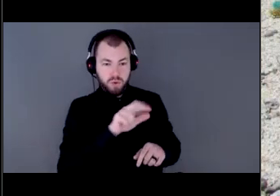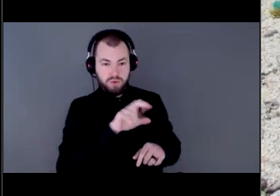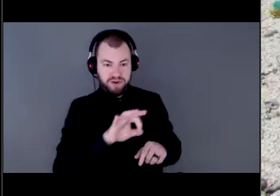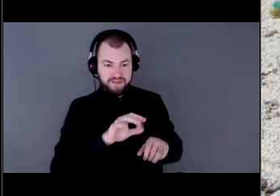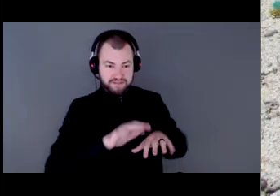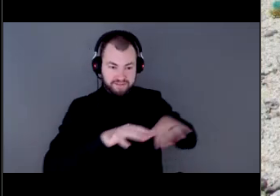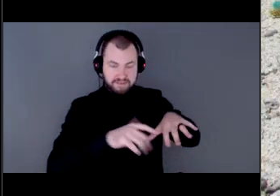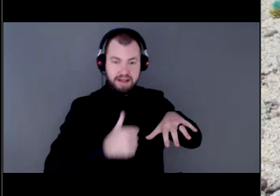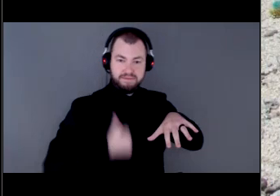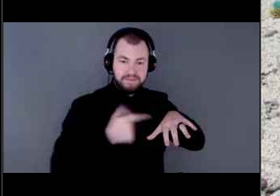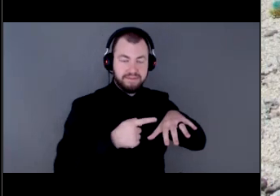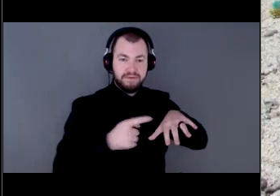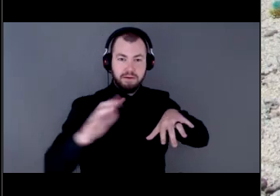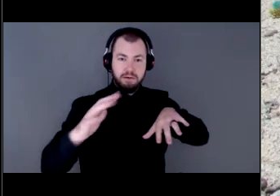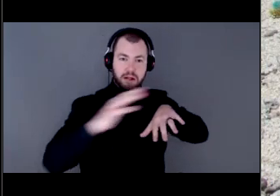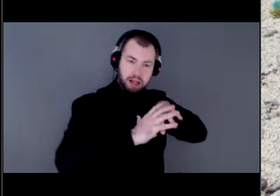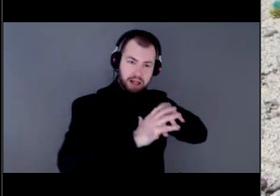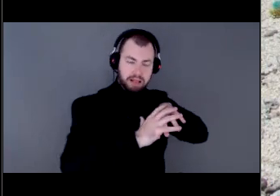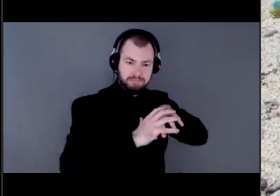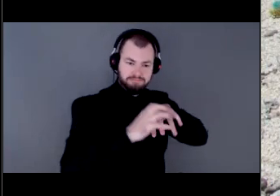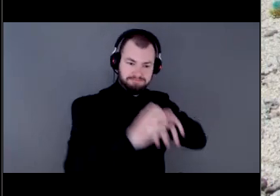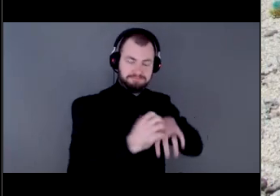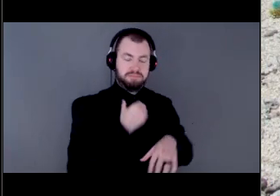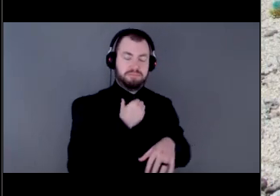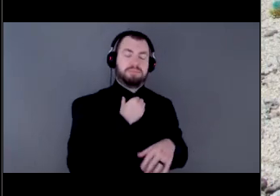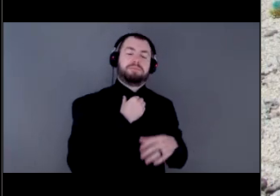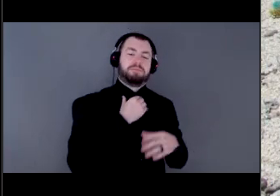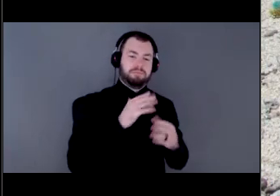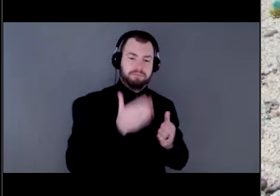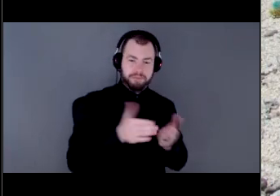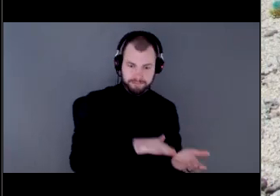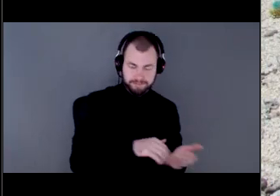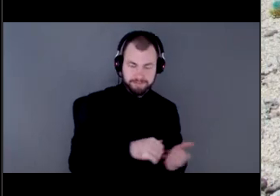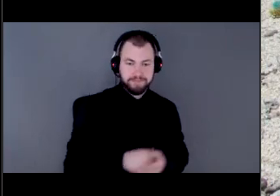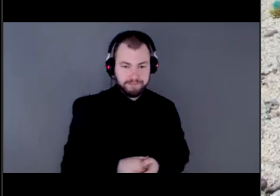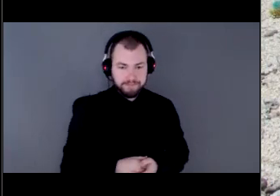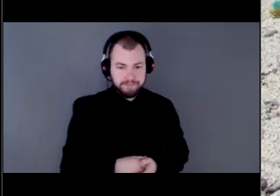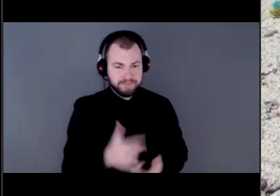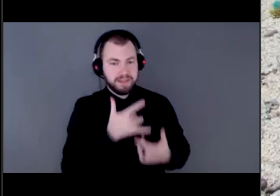coral. Next. Here's a typical atoll within Papahanaumokuakea,